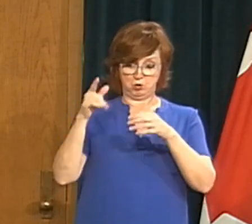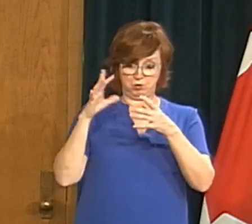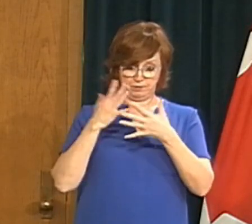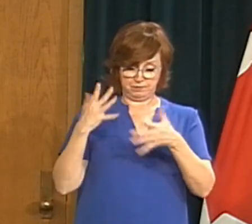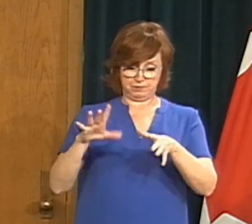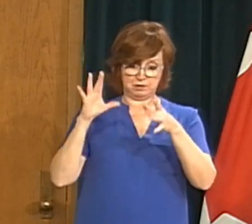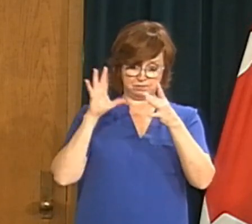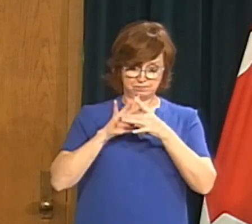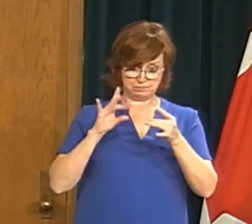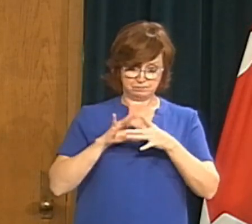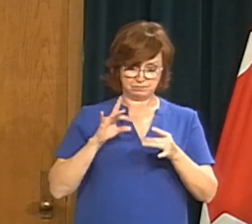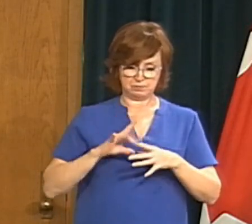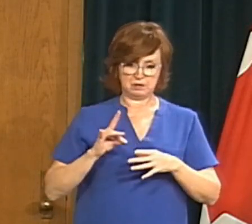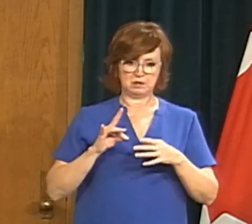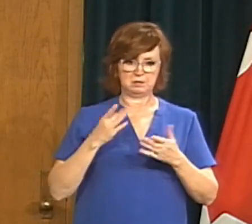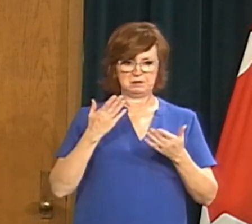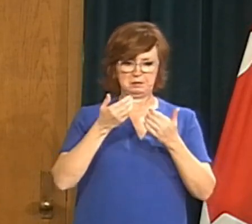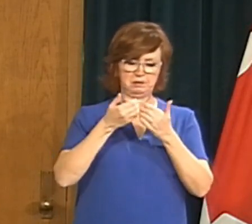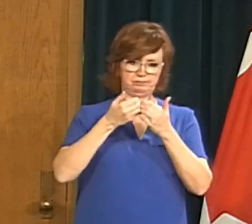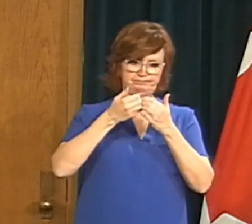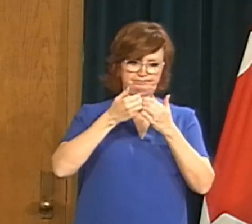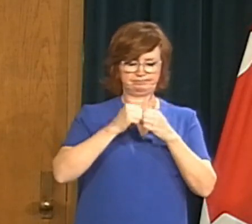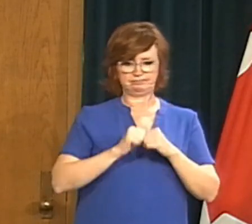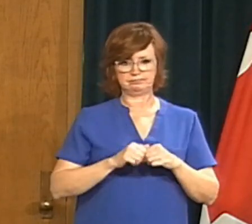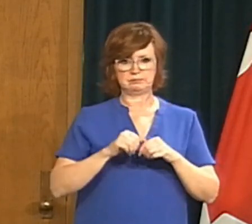of a geographical